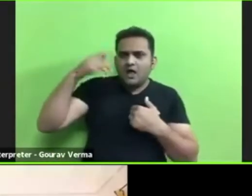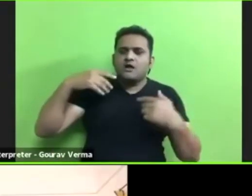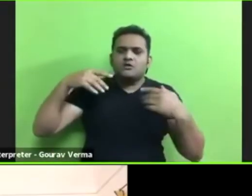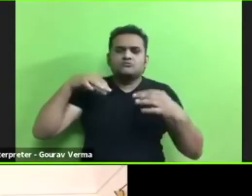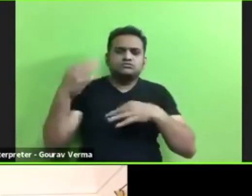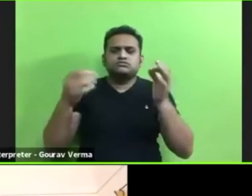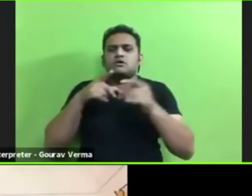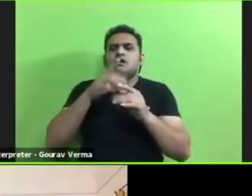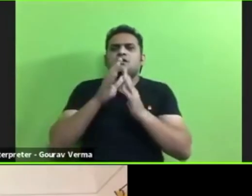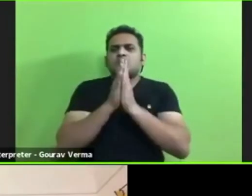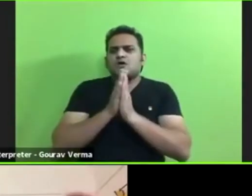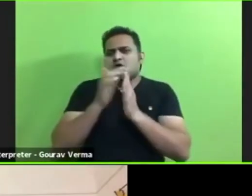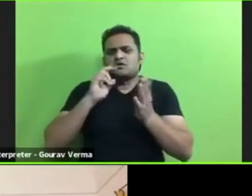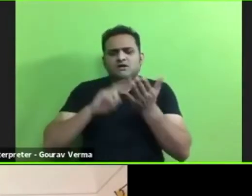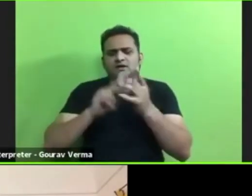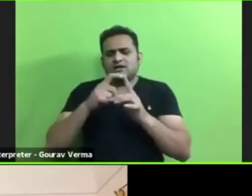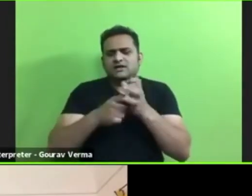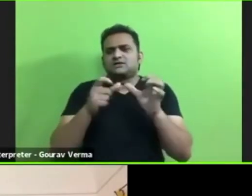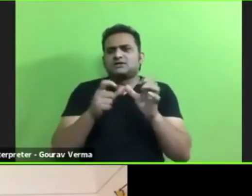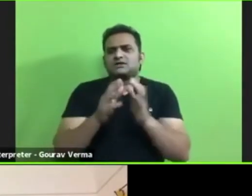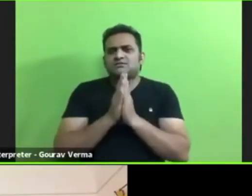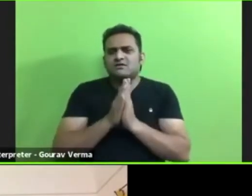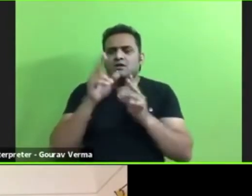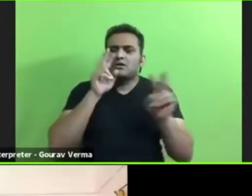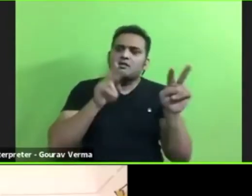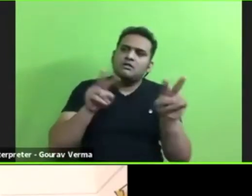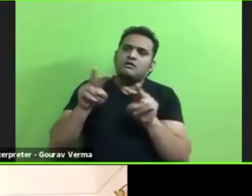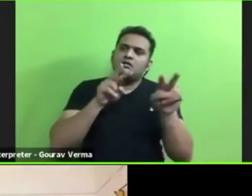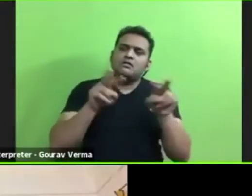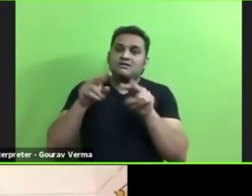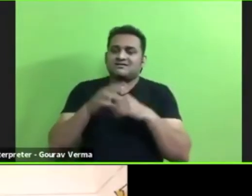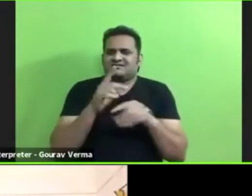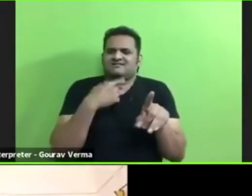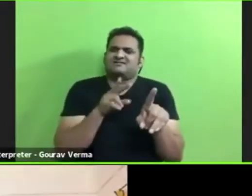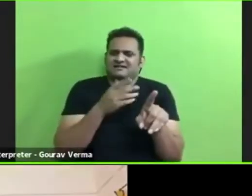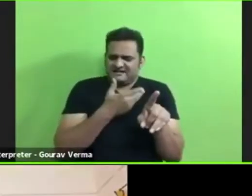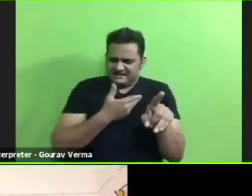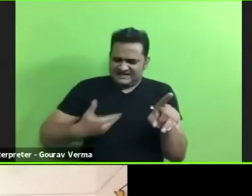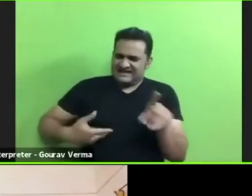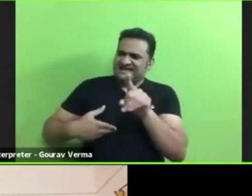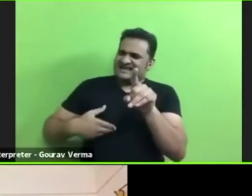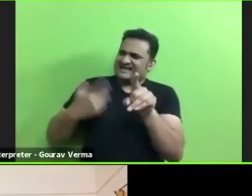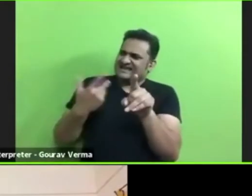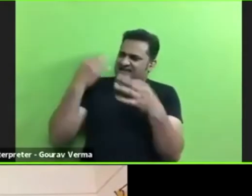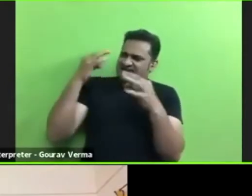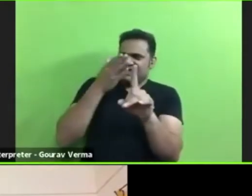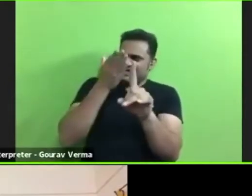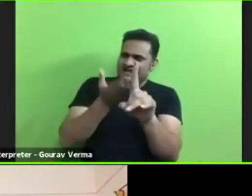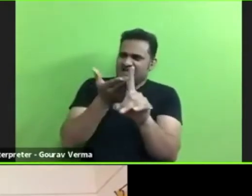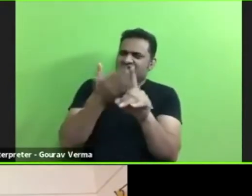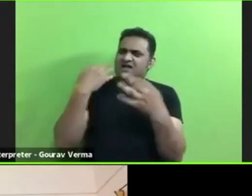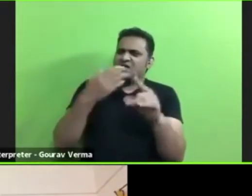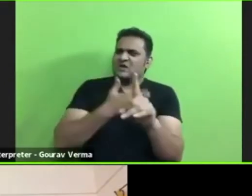Vishnu or Indra overlooking. Correct. And I always wondered, what caste is Apsara? Because who